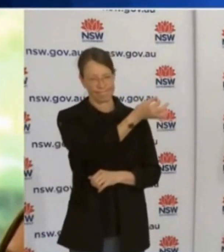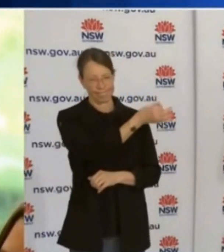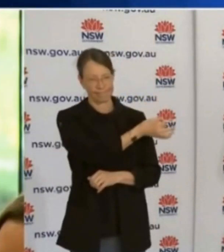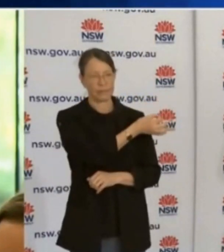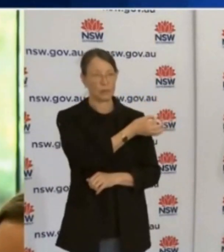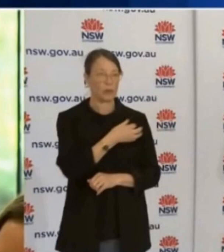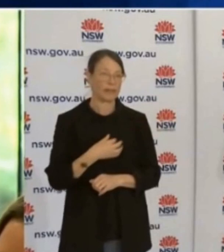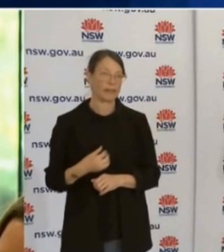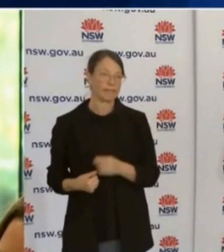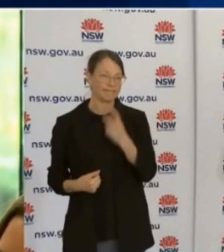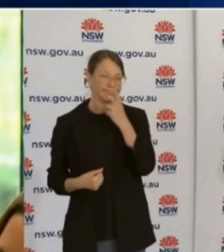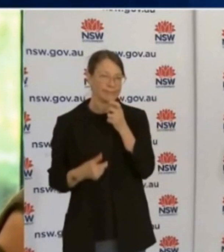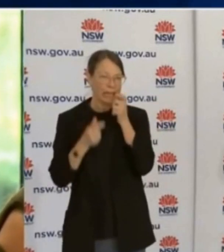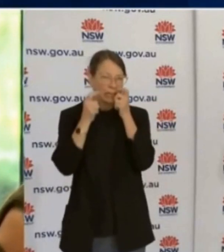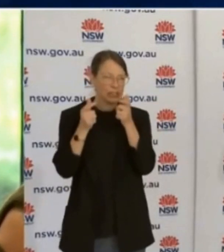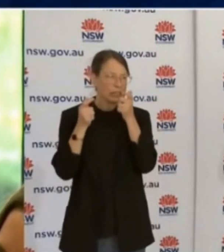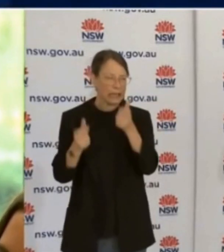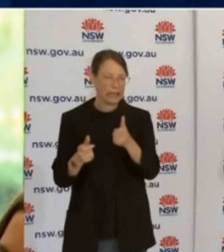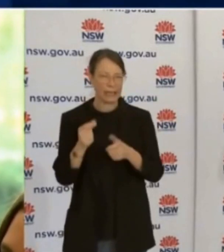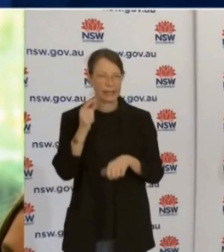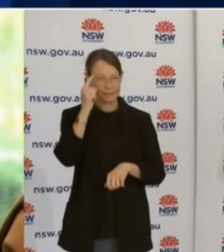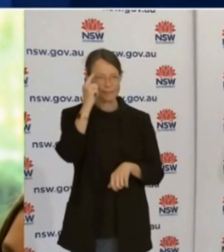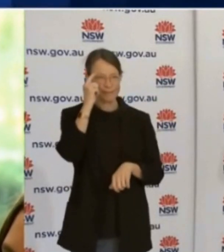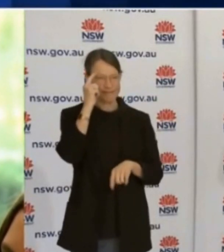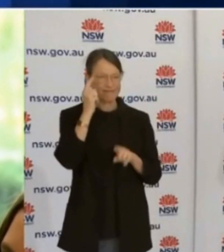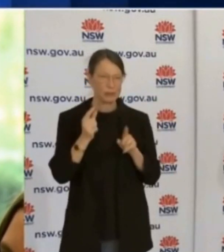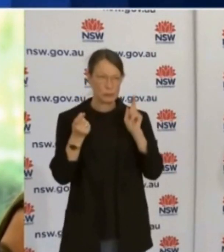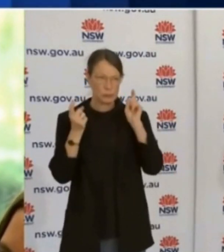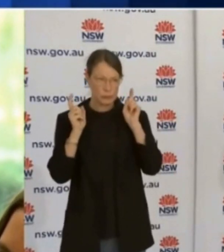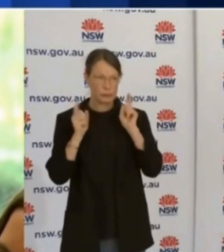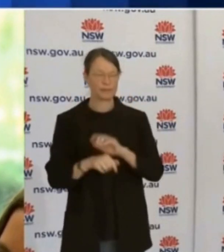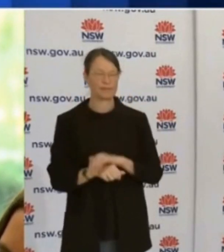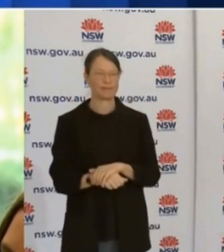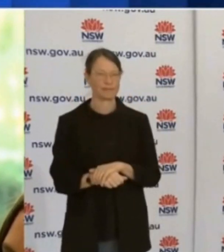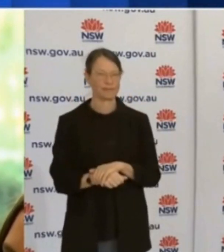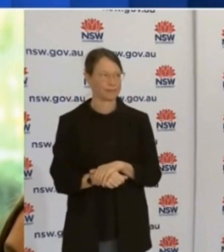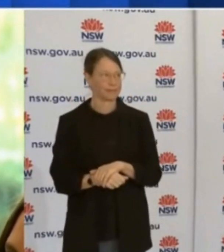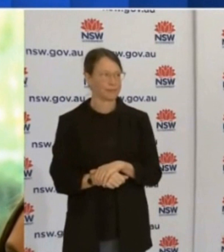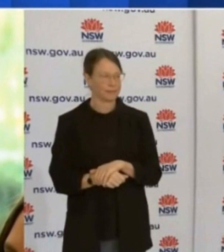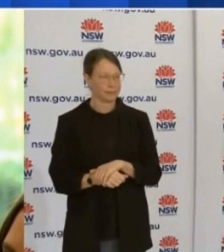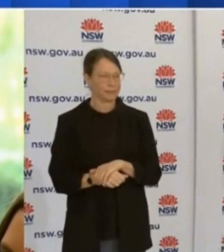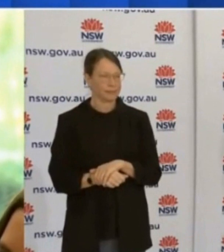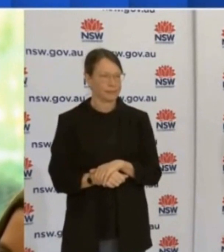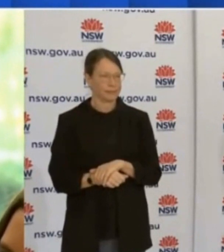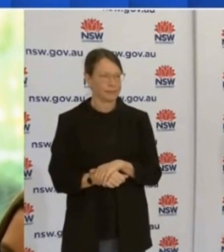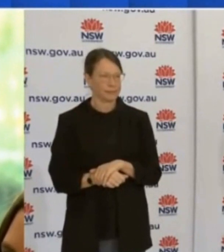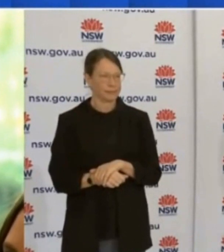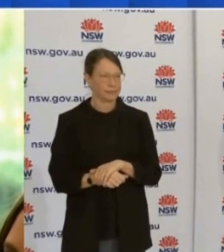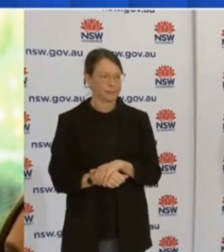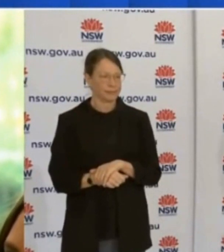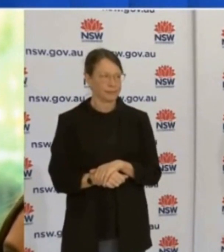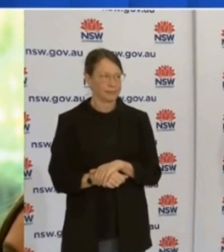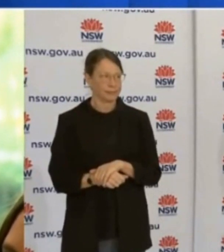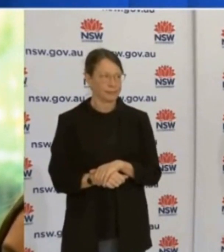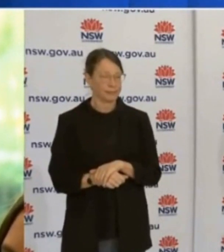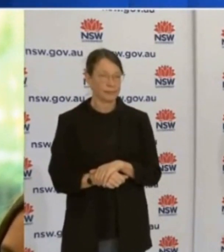9th of July, there was a National Cabinet statement. The Premier was obviously present at that public health orders or similar state and territory instruments, just like